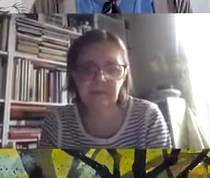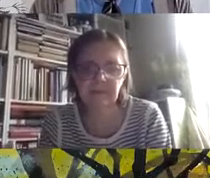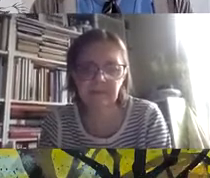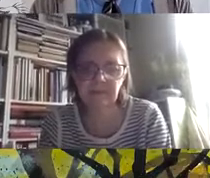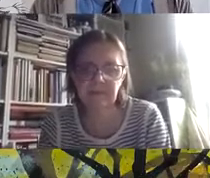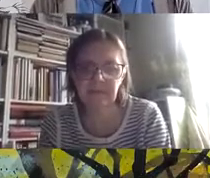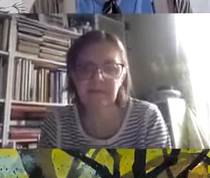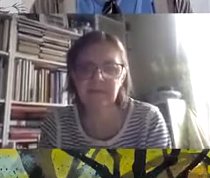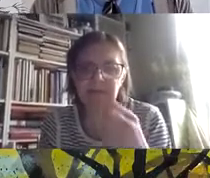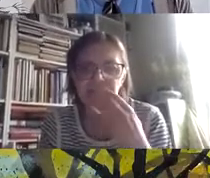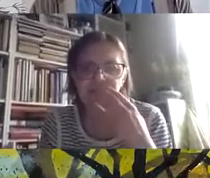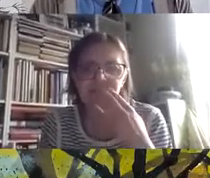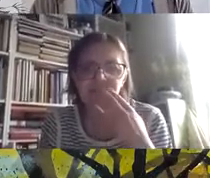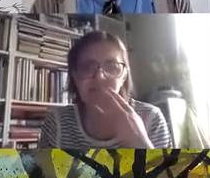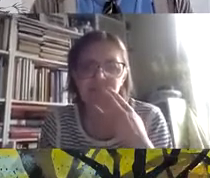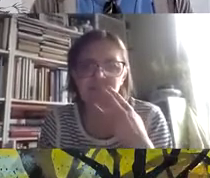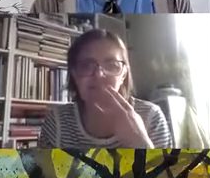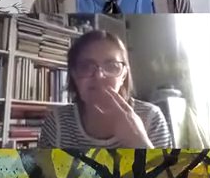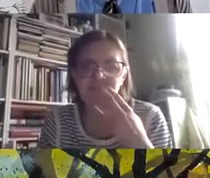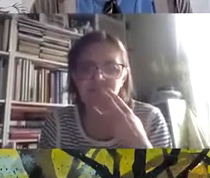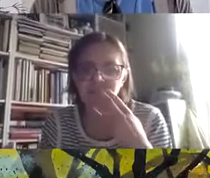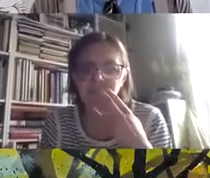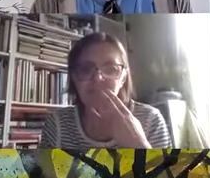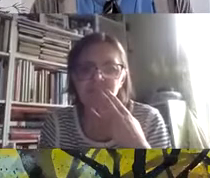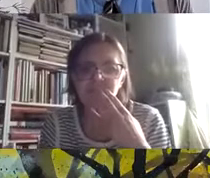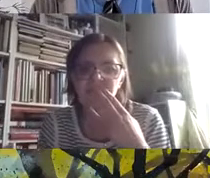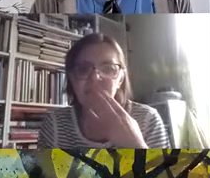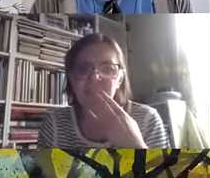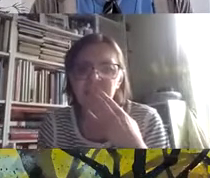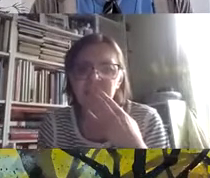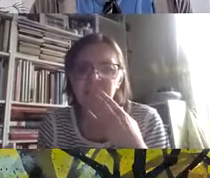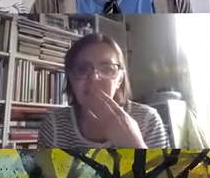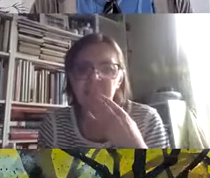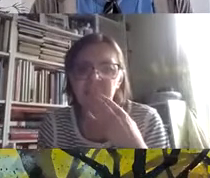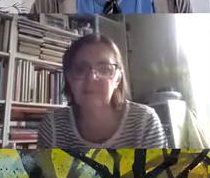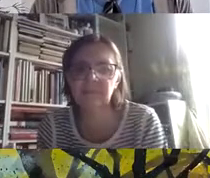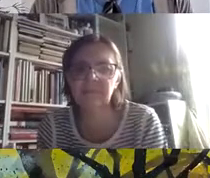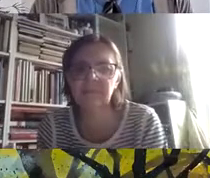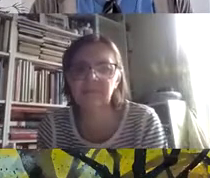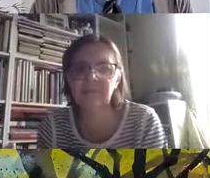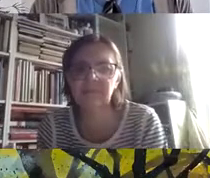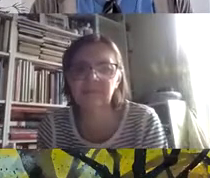and Susan, who can introduce themselves to you if they would like to.